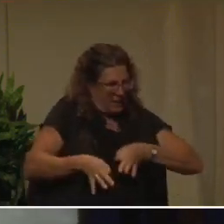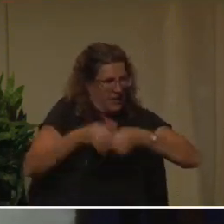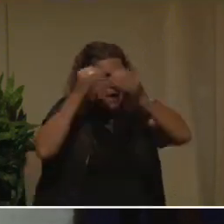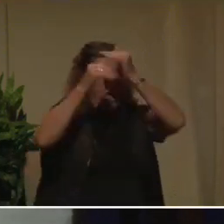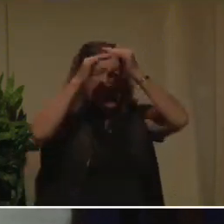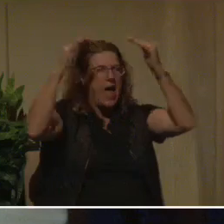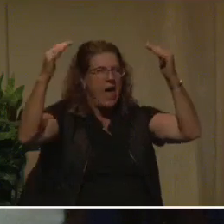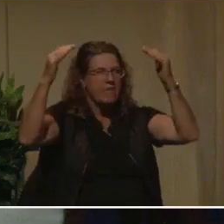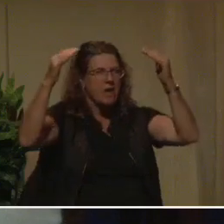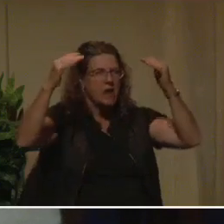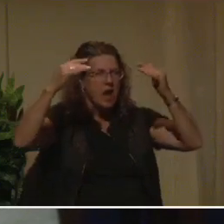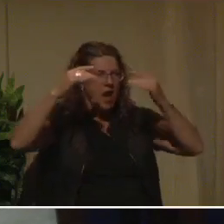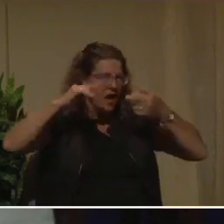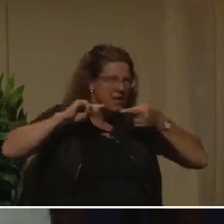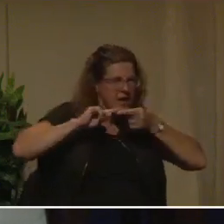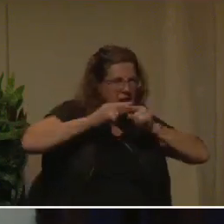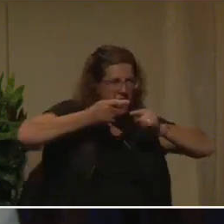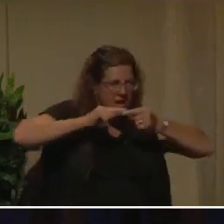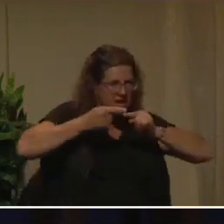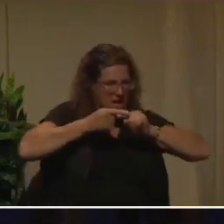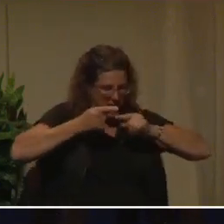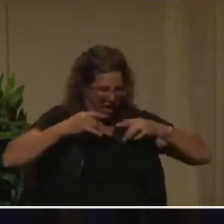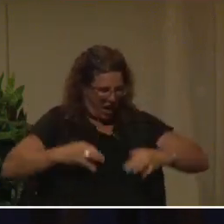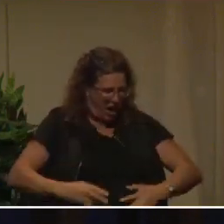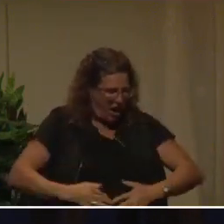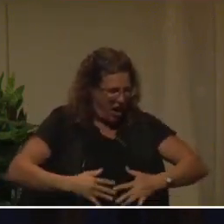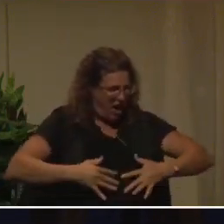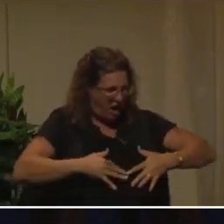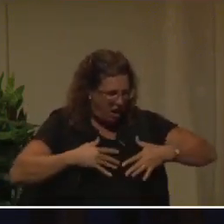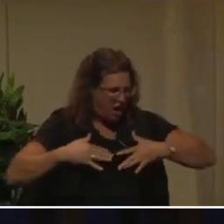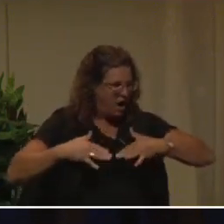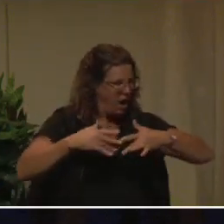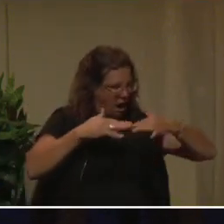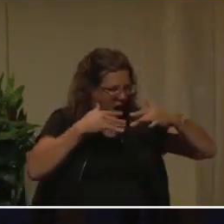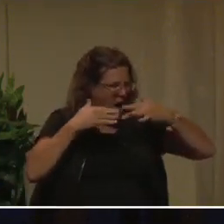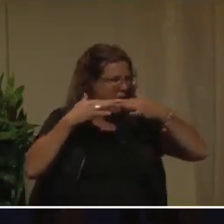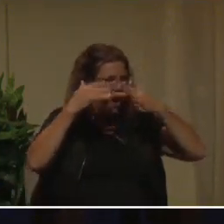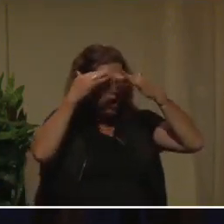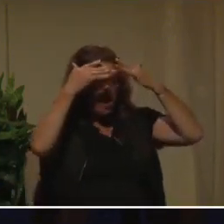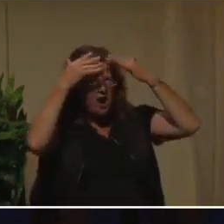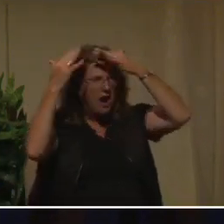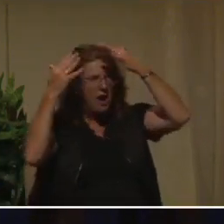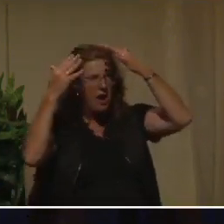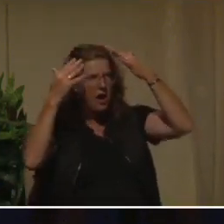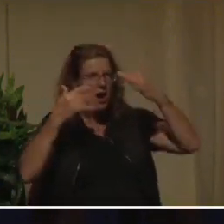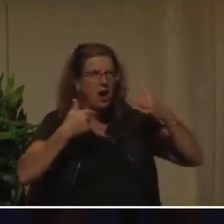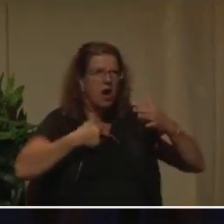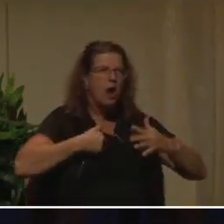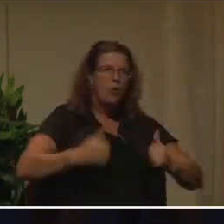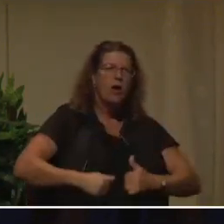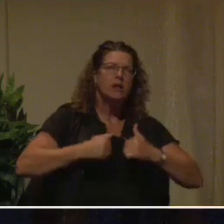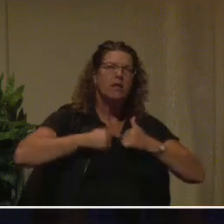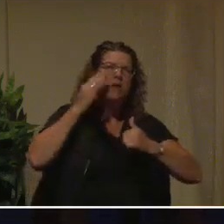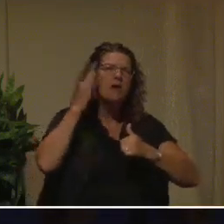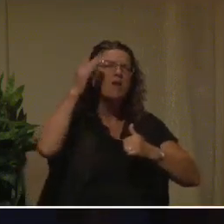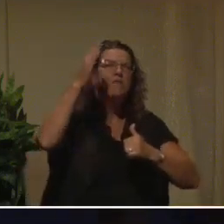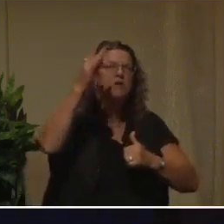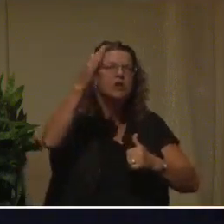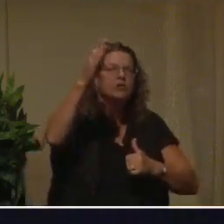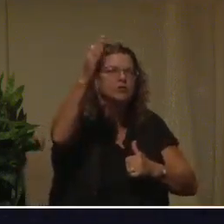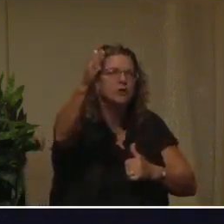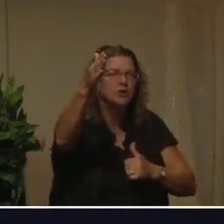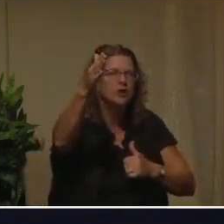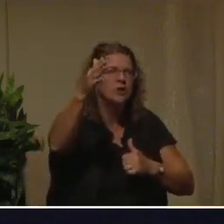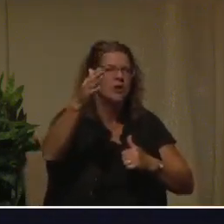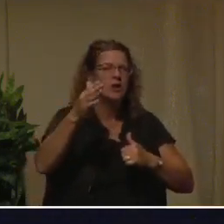He's working out the life of heaven in you. So even before you face the day of your death, already you're living into this new life. Look at what